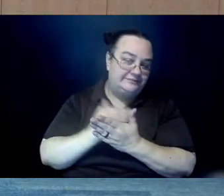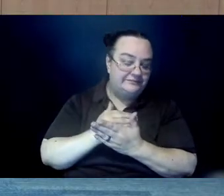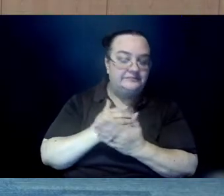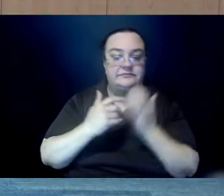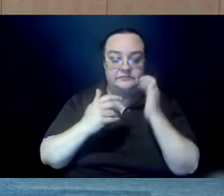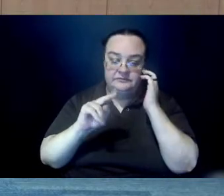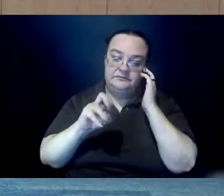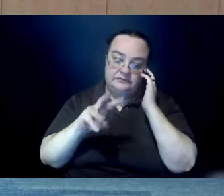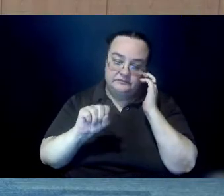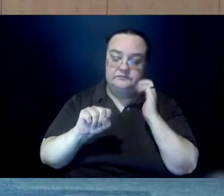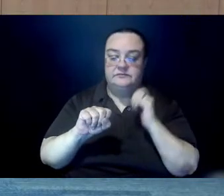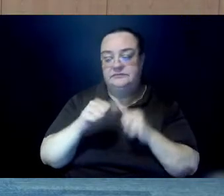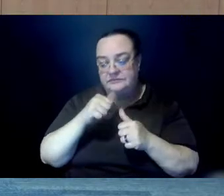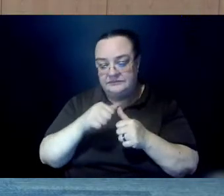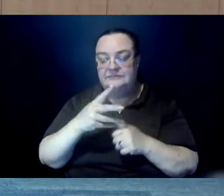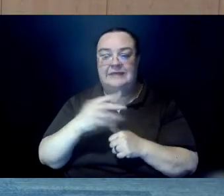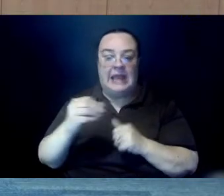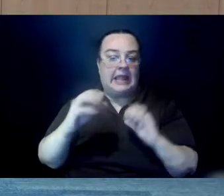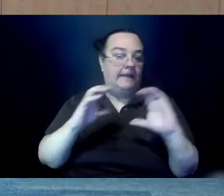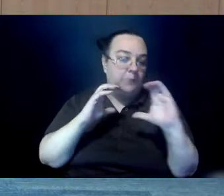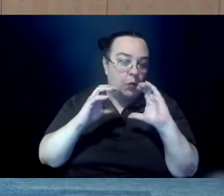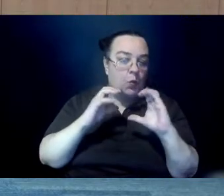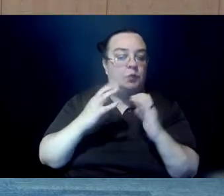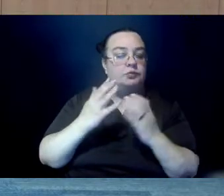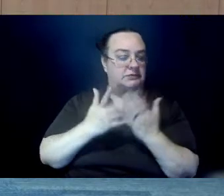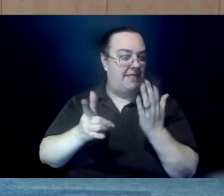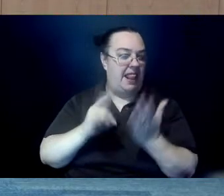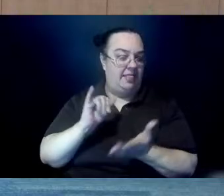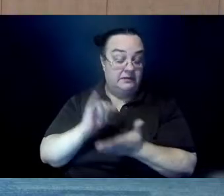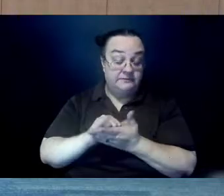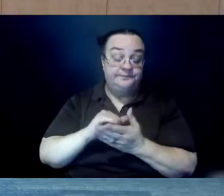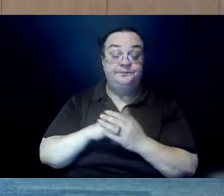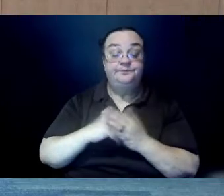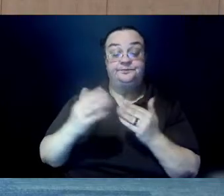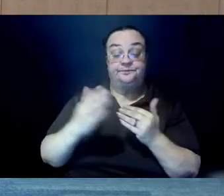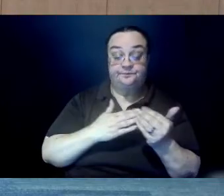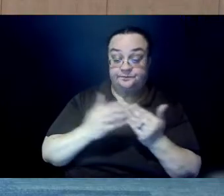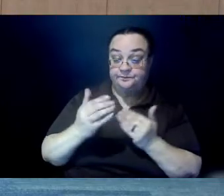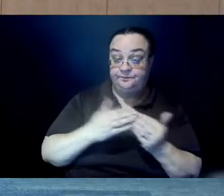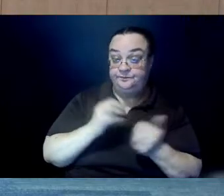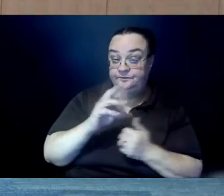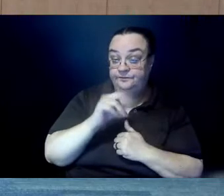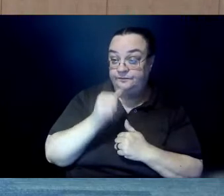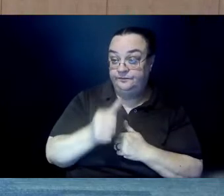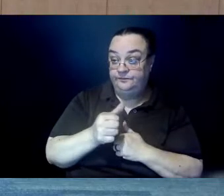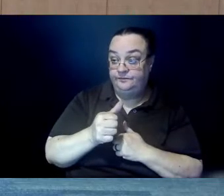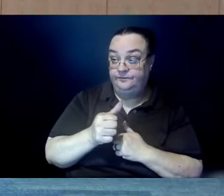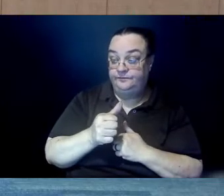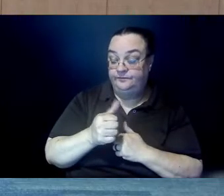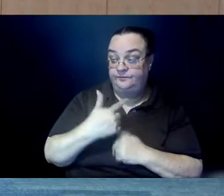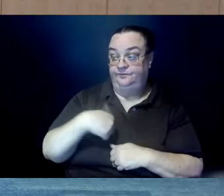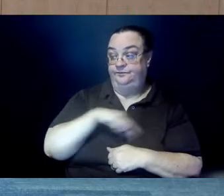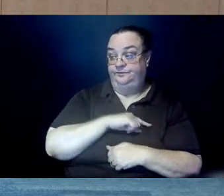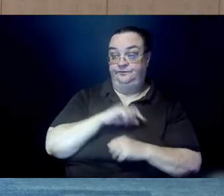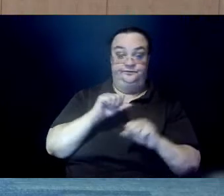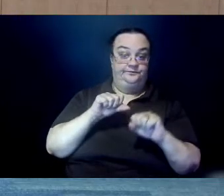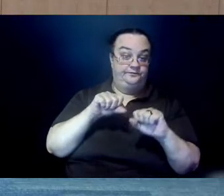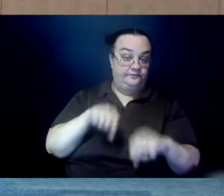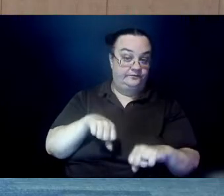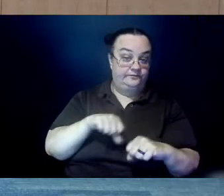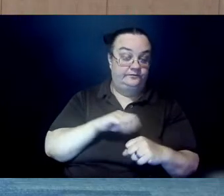and communications or something like that, whether or not we could reach out